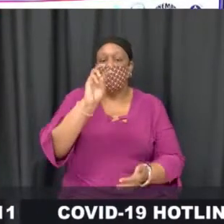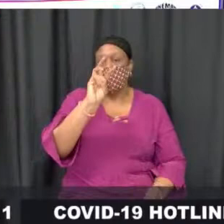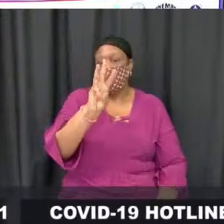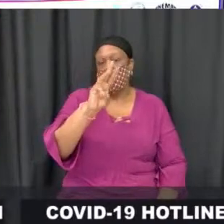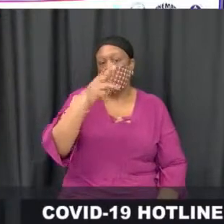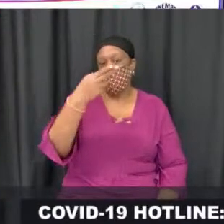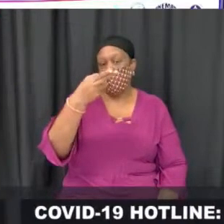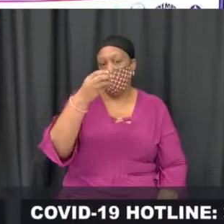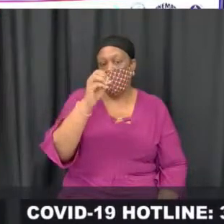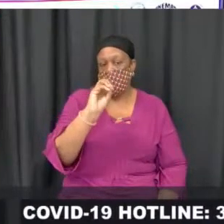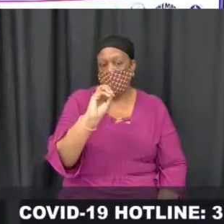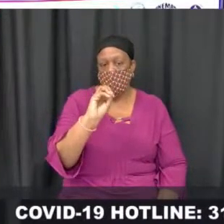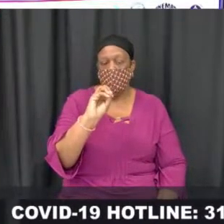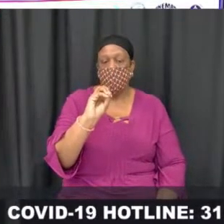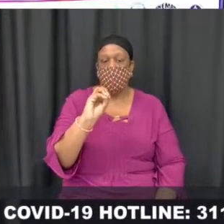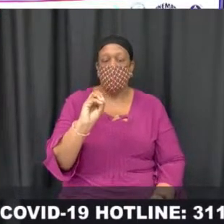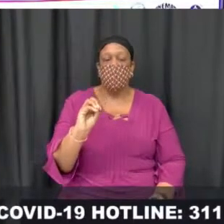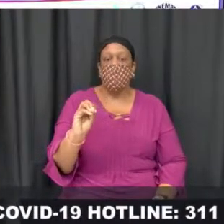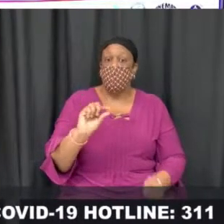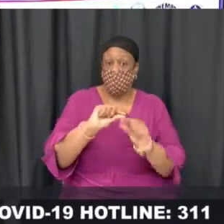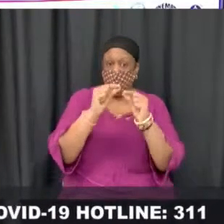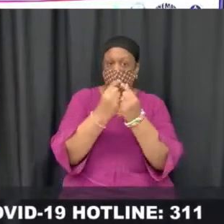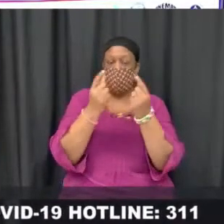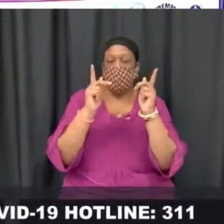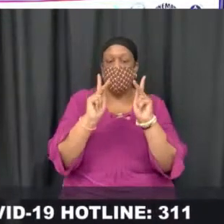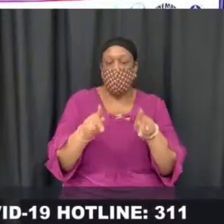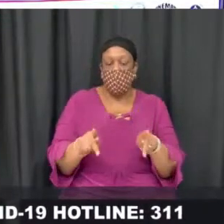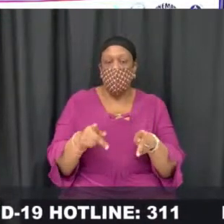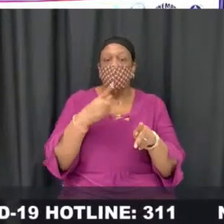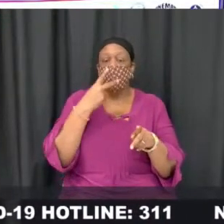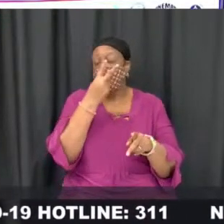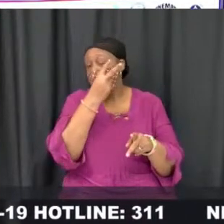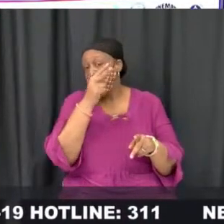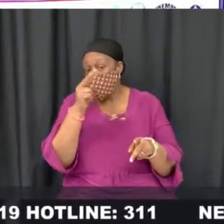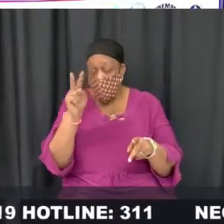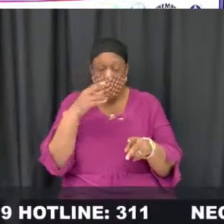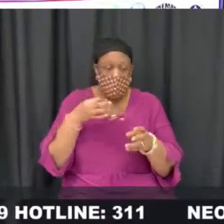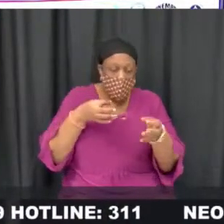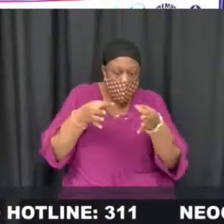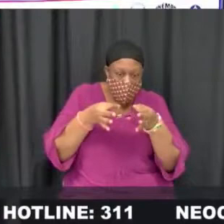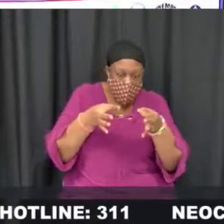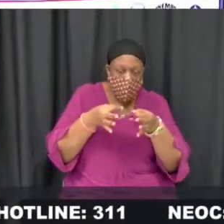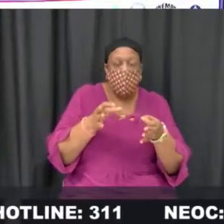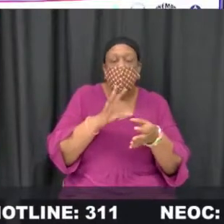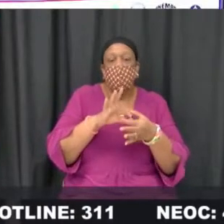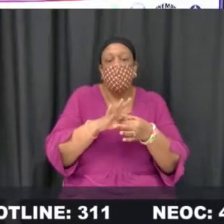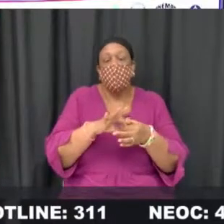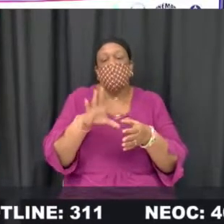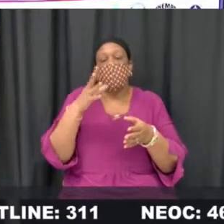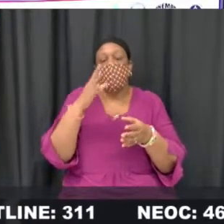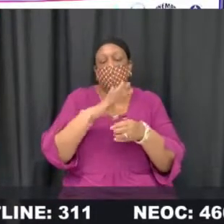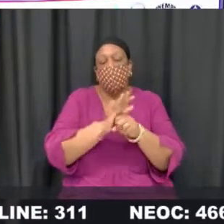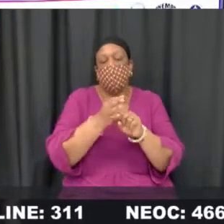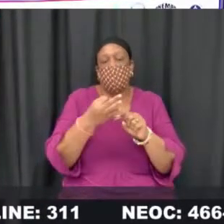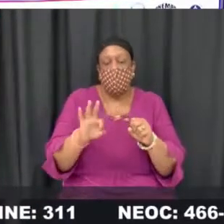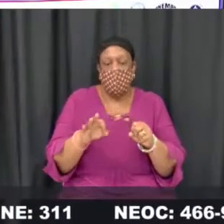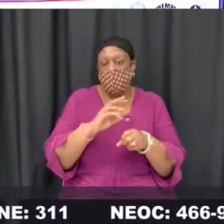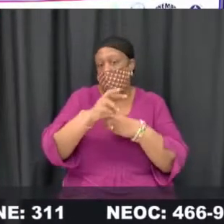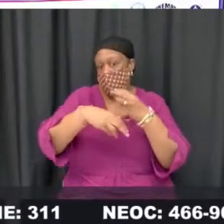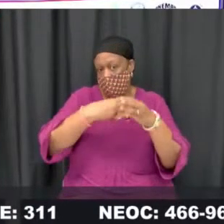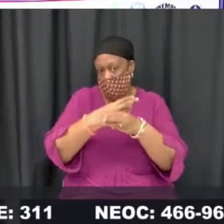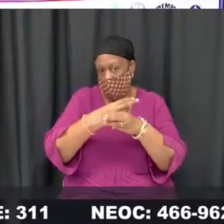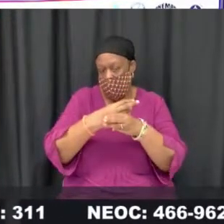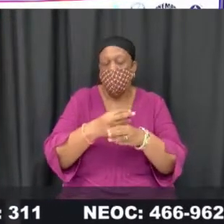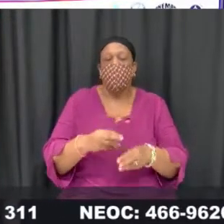different agencies in Europe and around the world to ensure that all the vaccines that are approved by